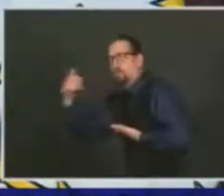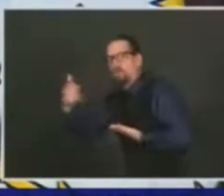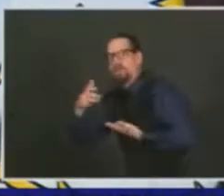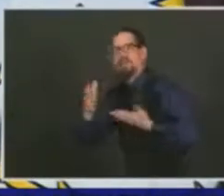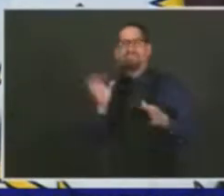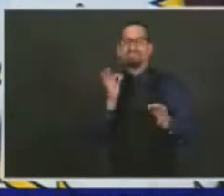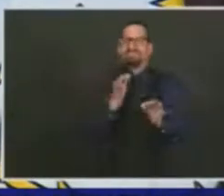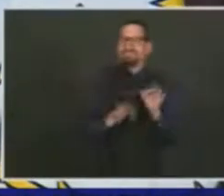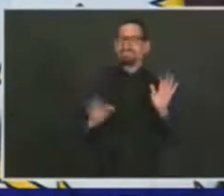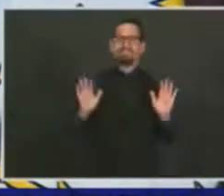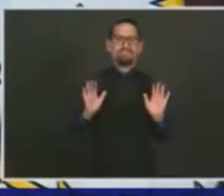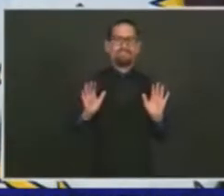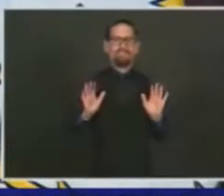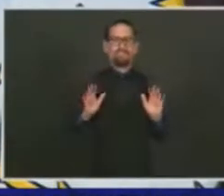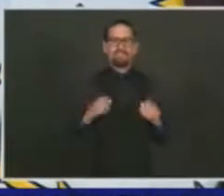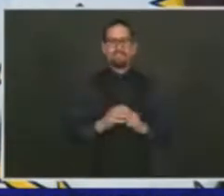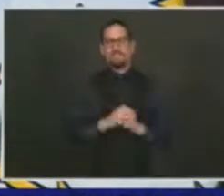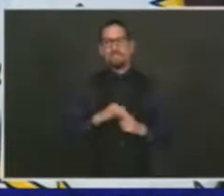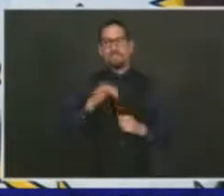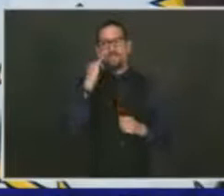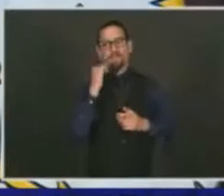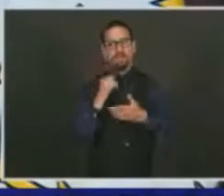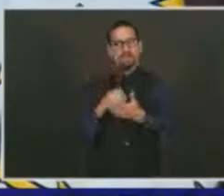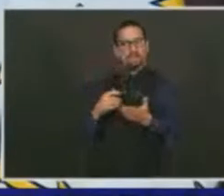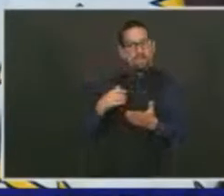you to quarantine, you ought to quarantine.